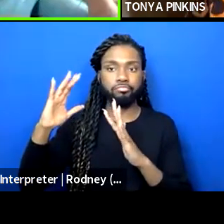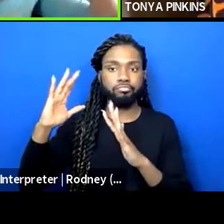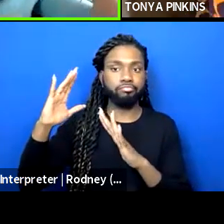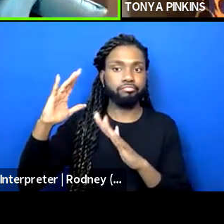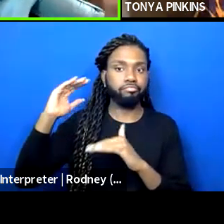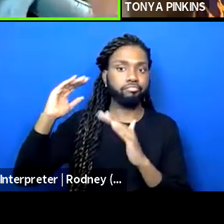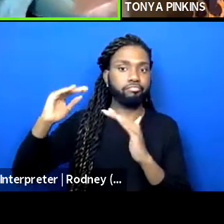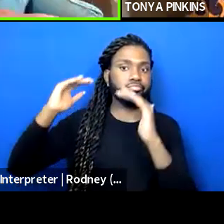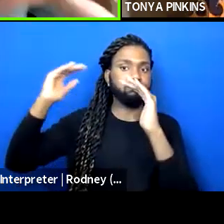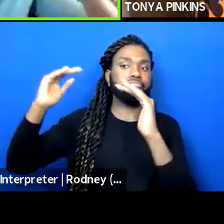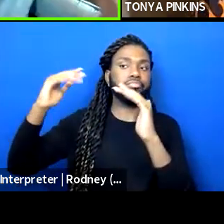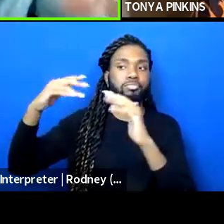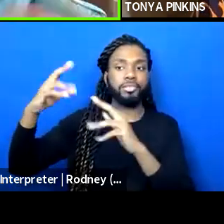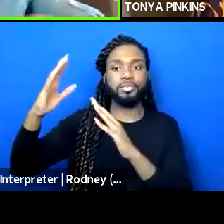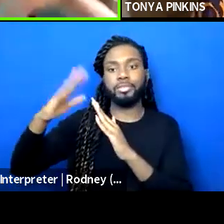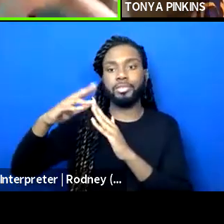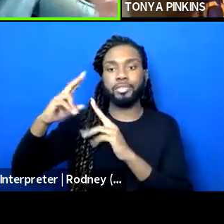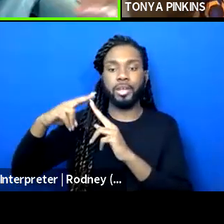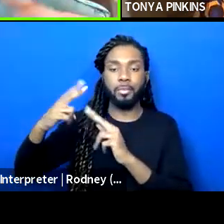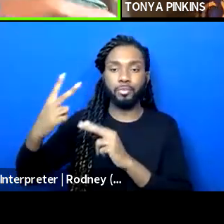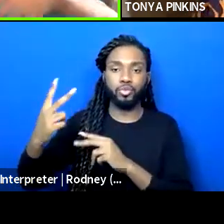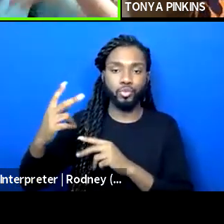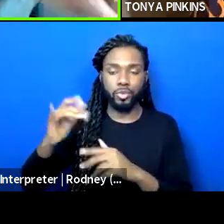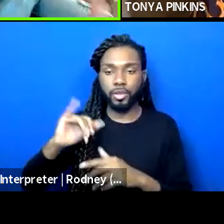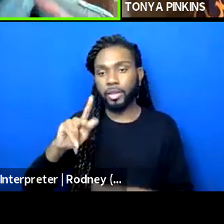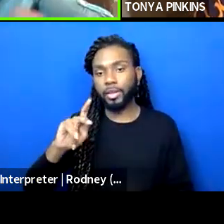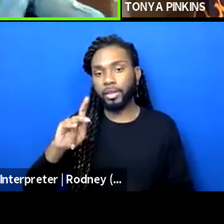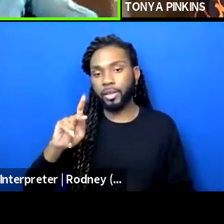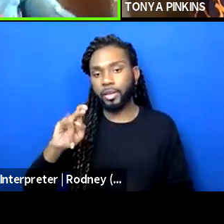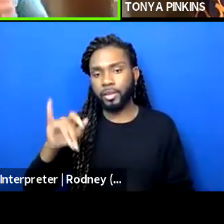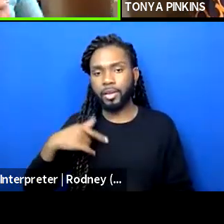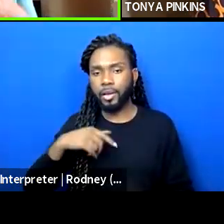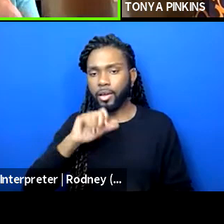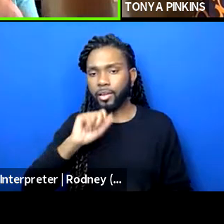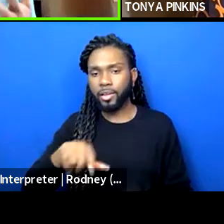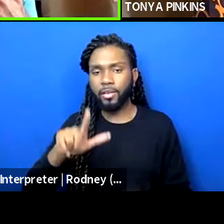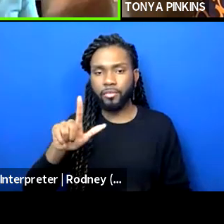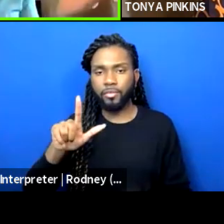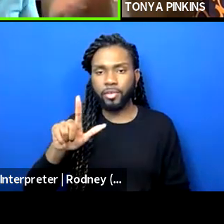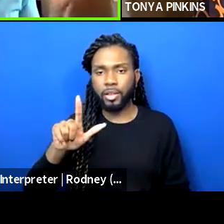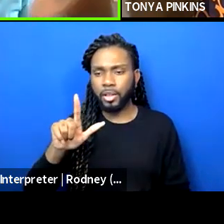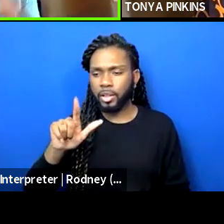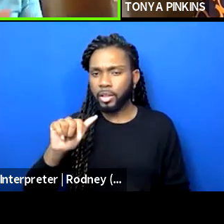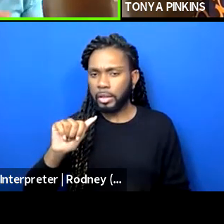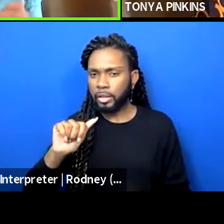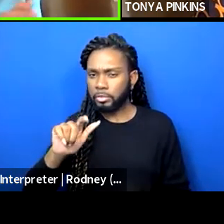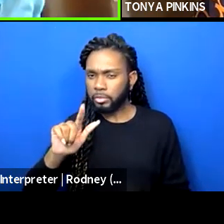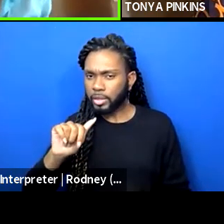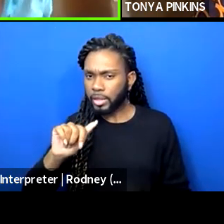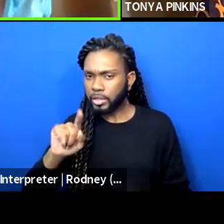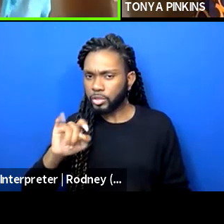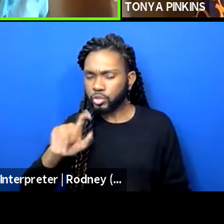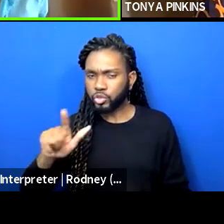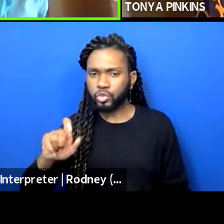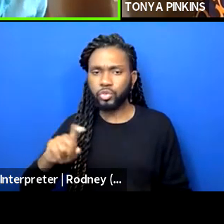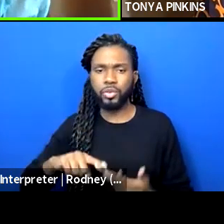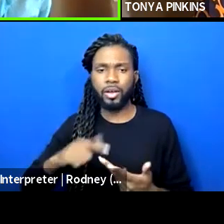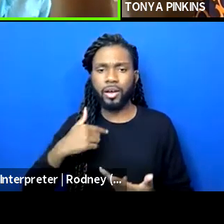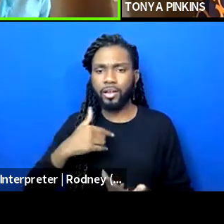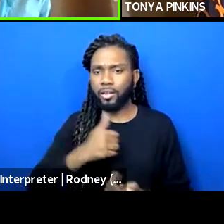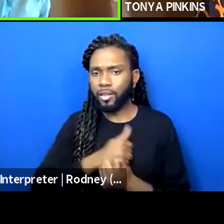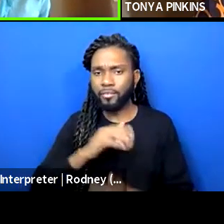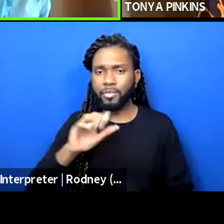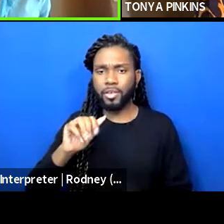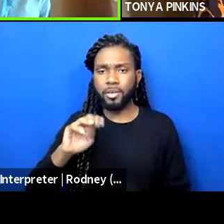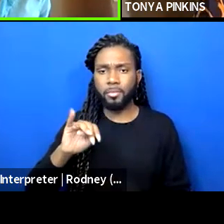you know, who I love. Like, I love Kenny, I love Lazo, I love Camilla, they're my, you know, heart. But I'm just hoping that,